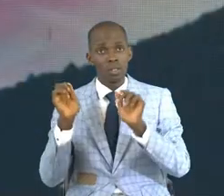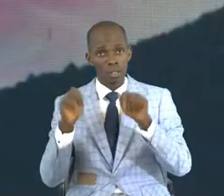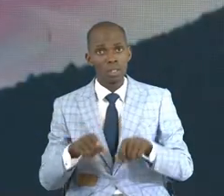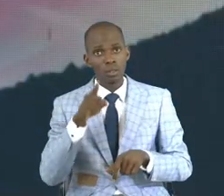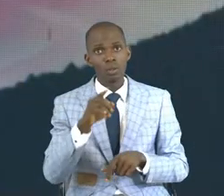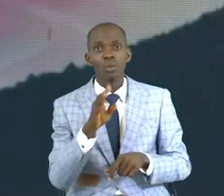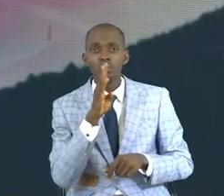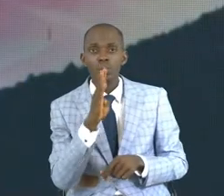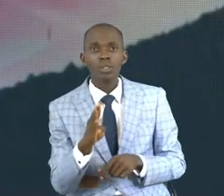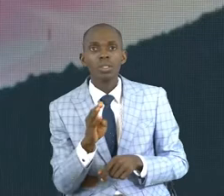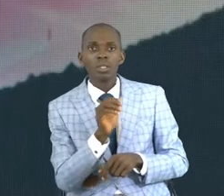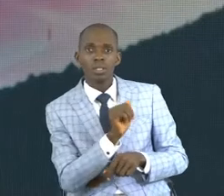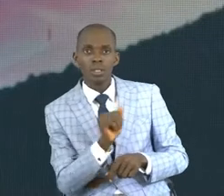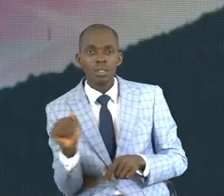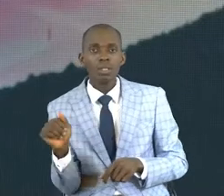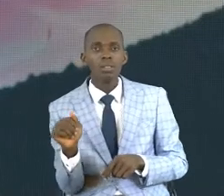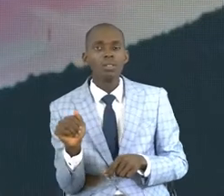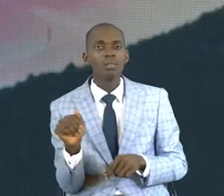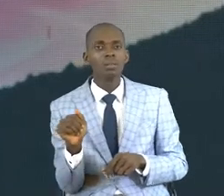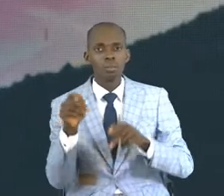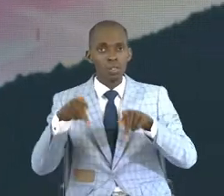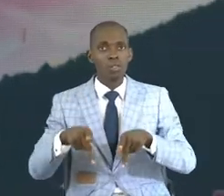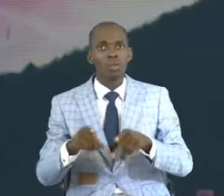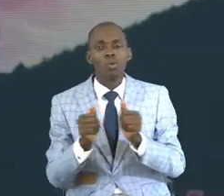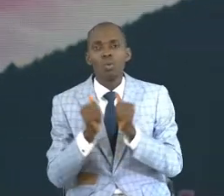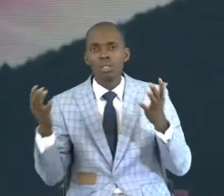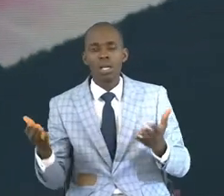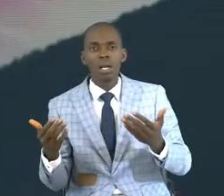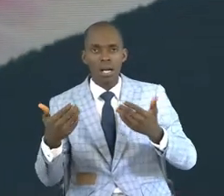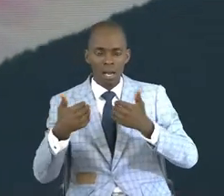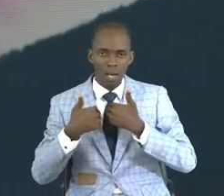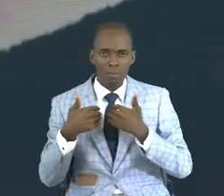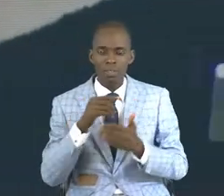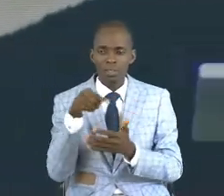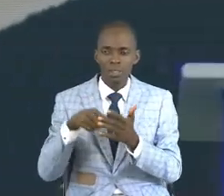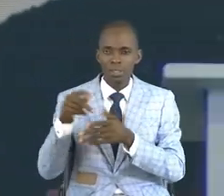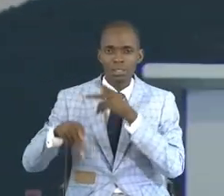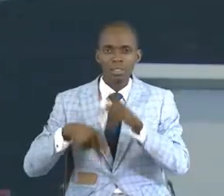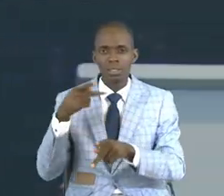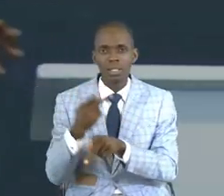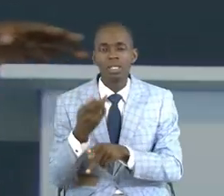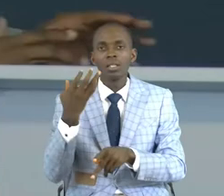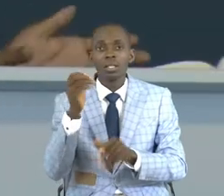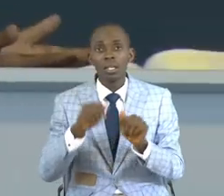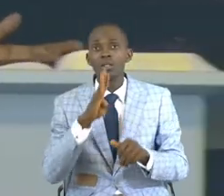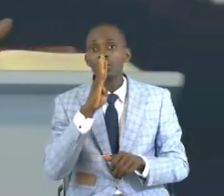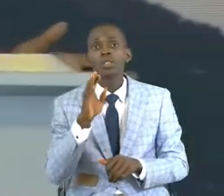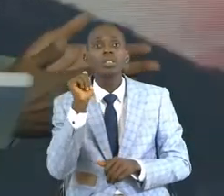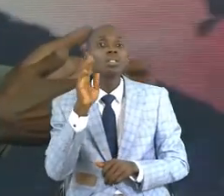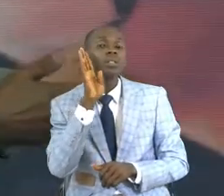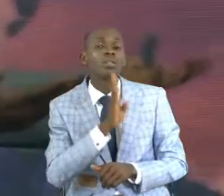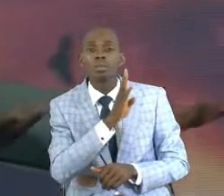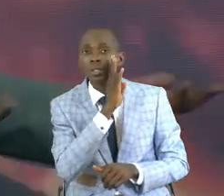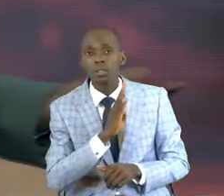this particular iniquity associated with those who are bachelors? Can you be a spinster,